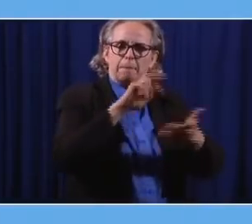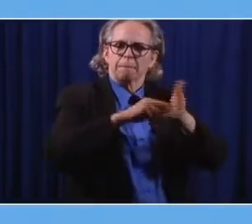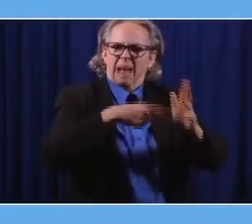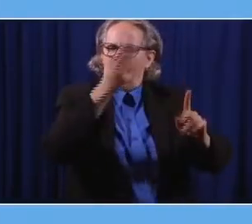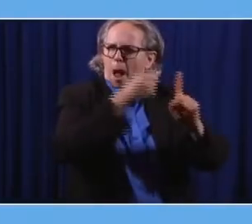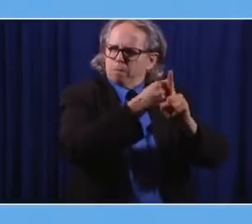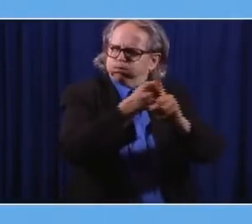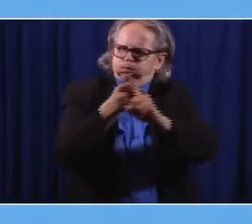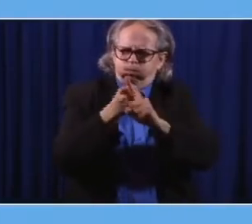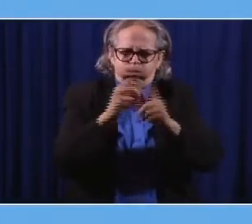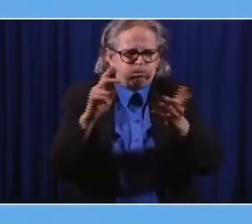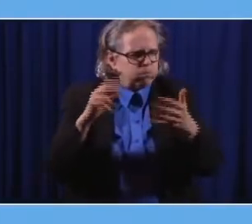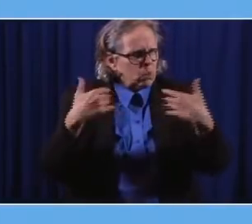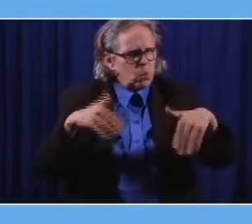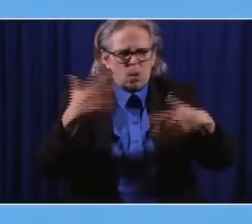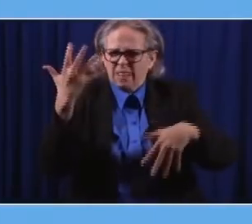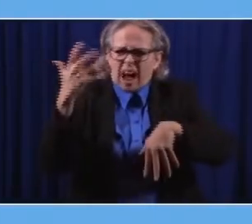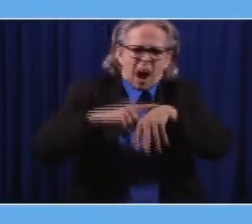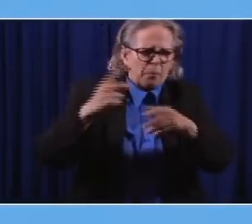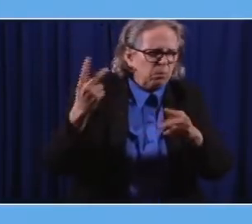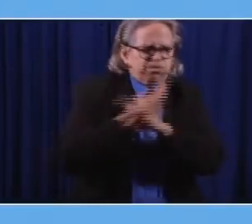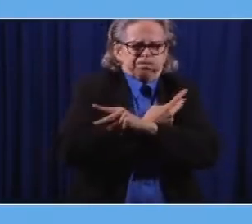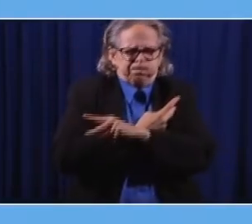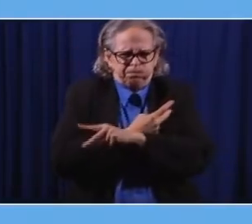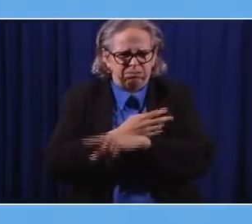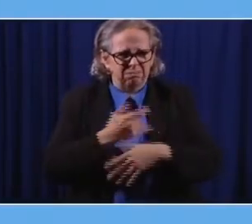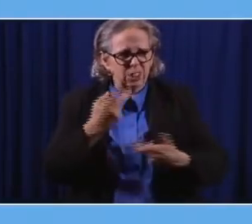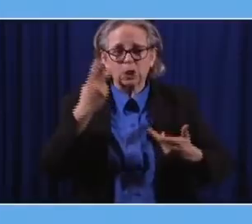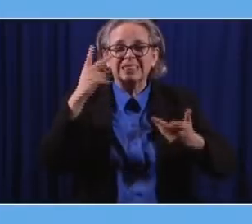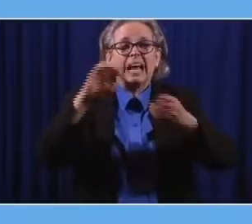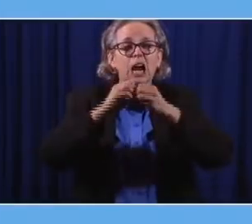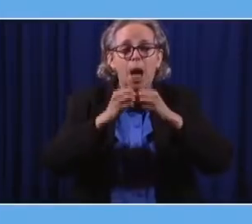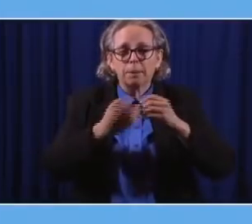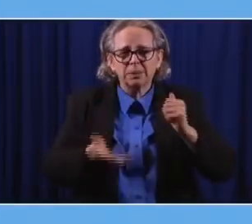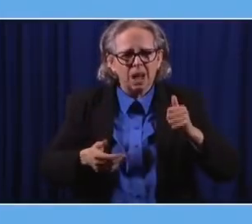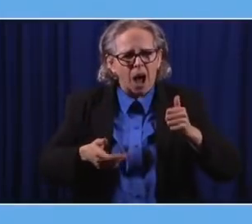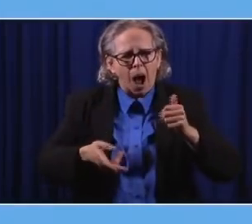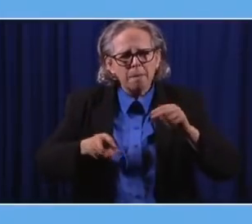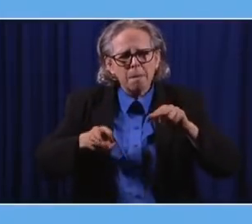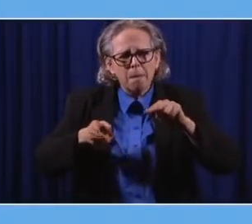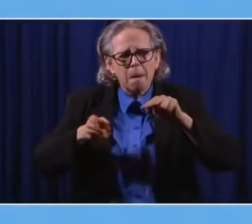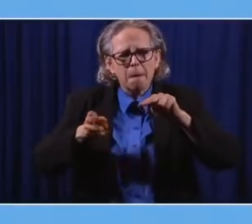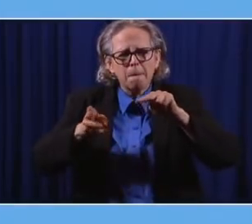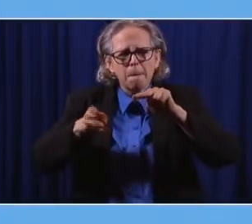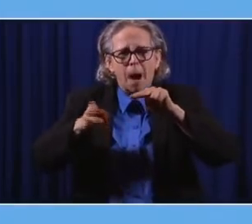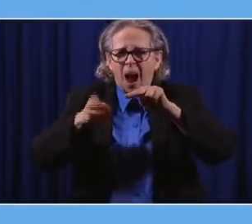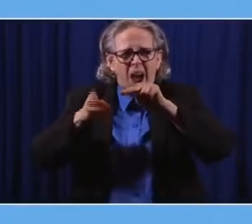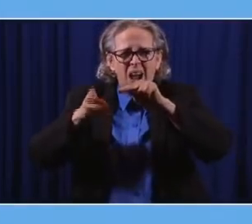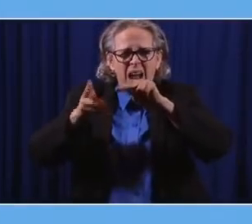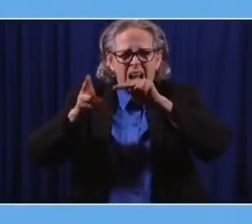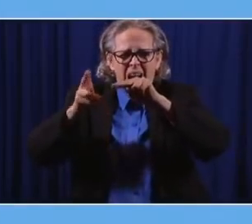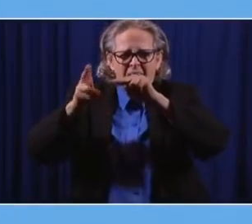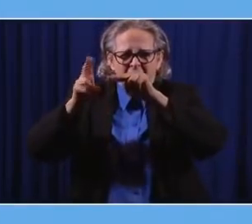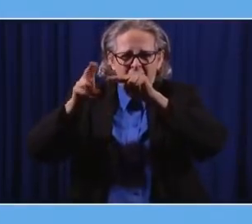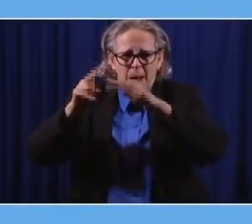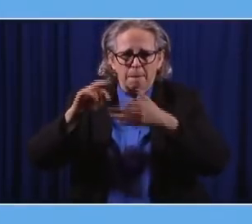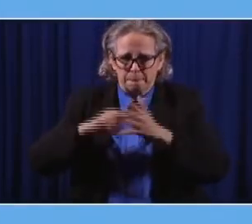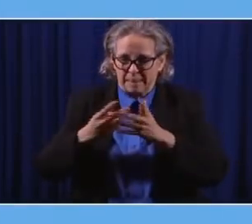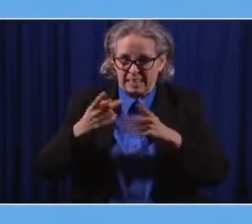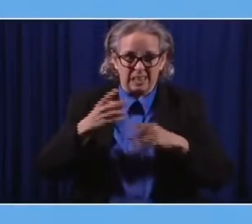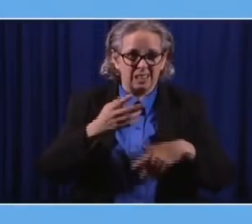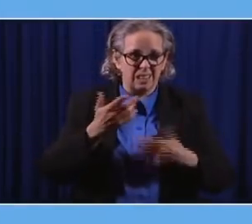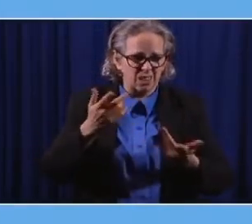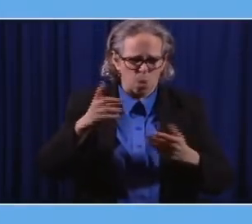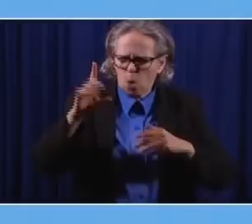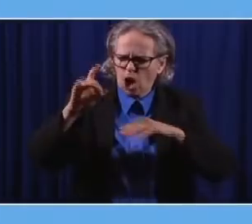And you can see as we go down to Auglaize, Mercer, Jackson, Allen, you can just see, the high incidence is 100. And